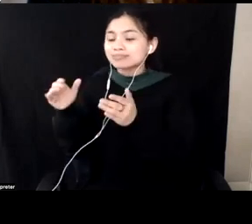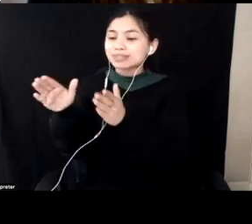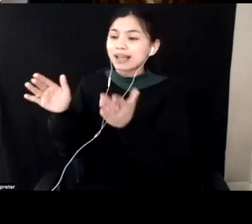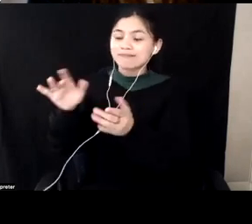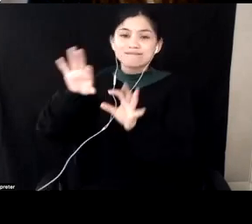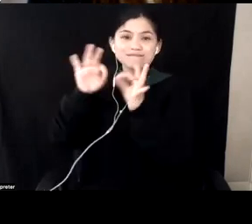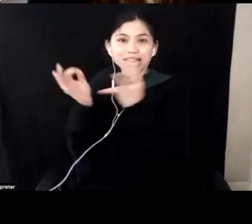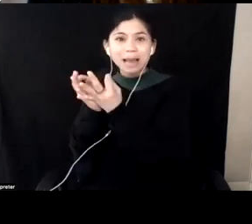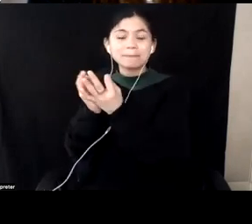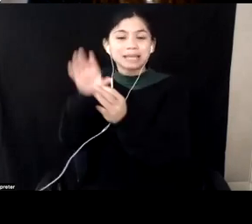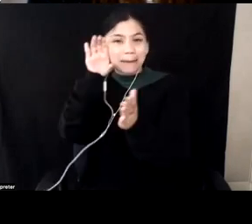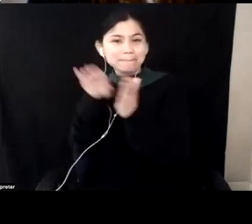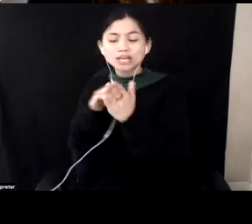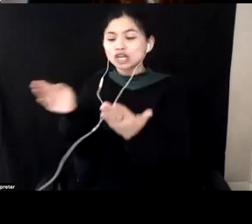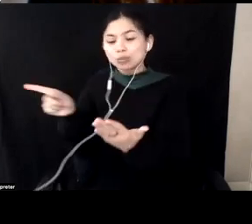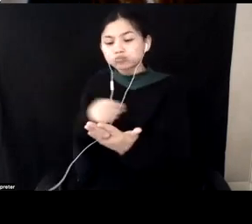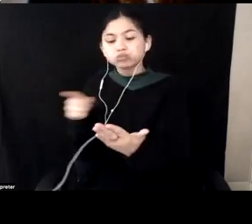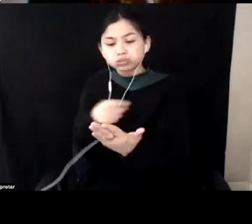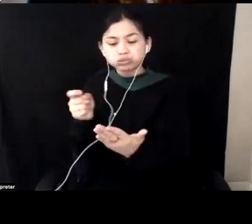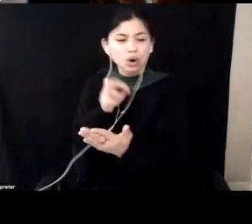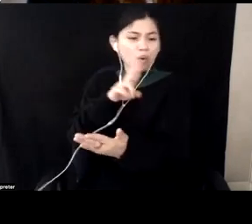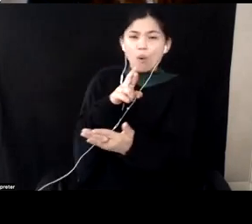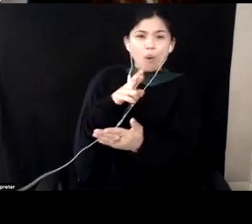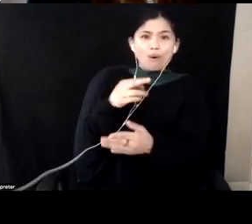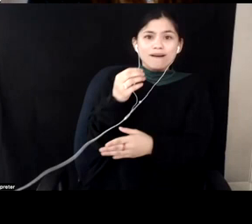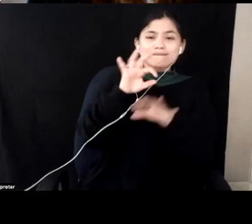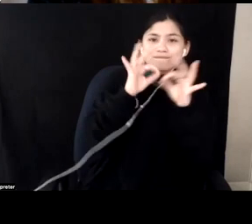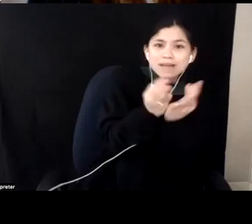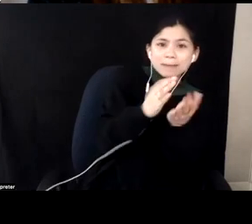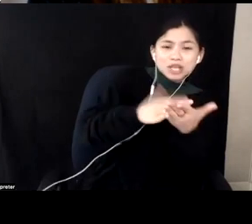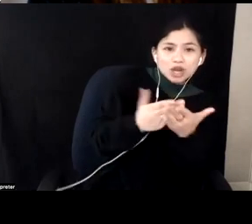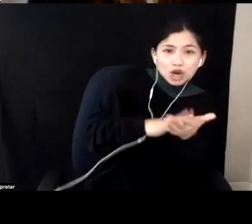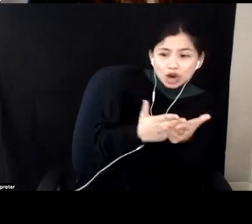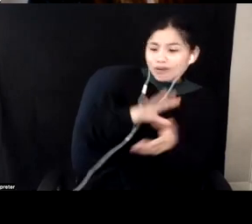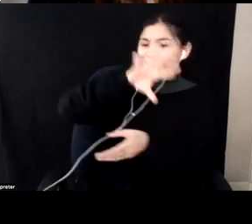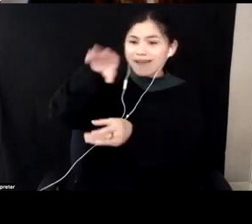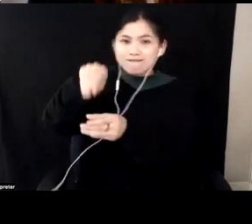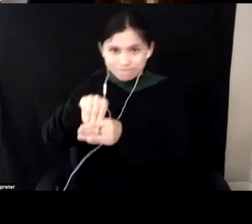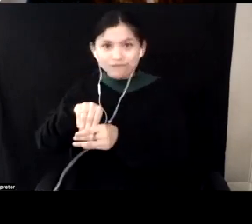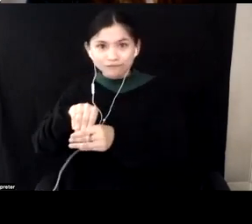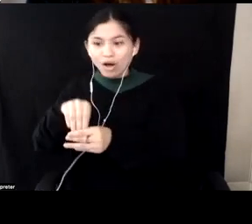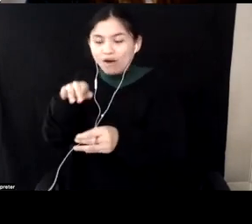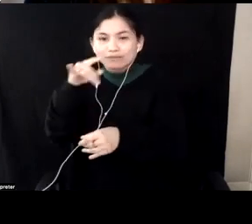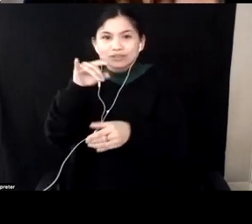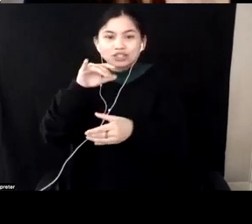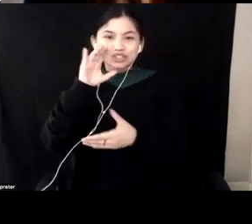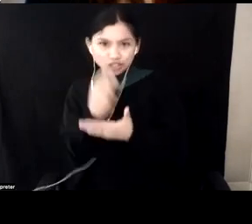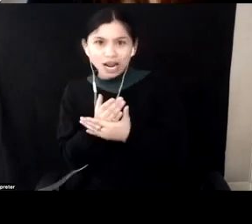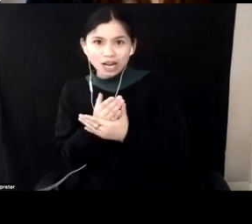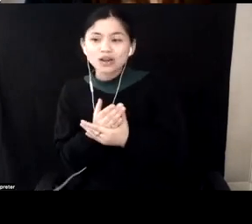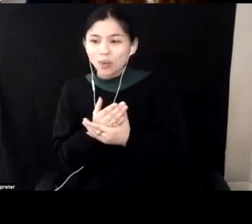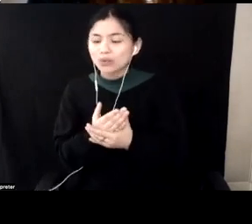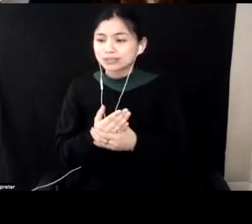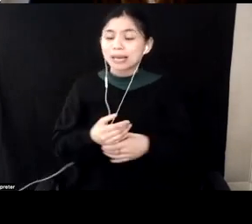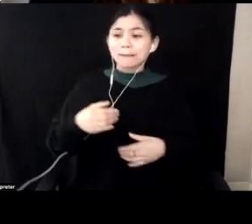involving your children in cooking or preparing for holidays is the best way to involve and appreciate. The top